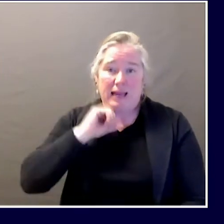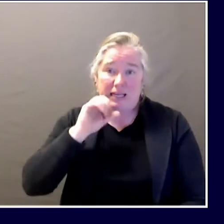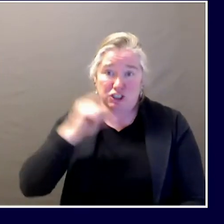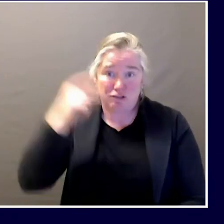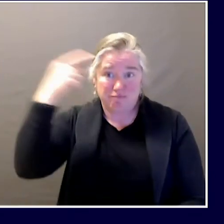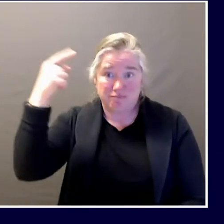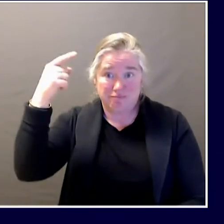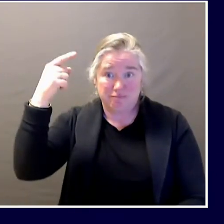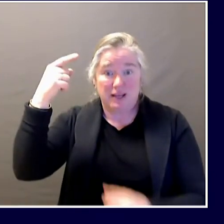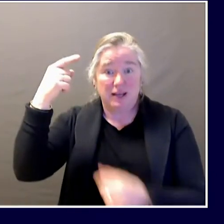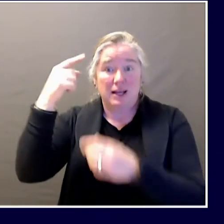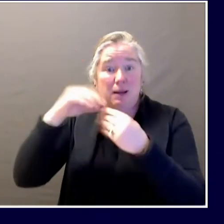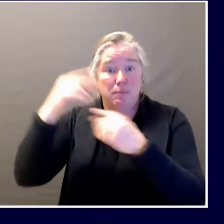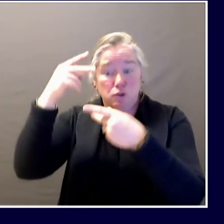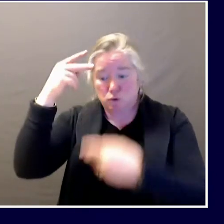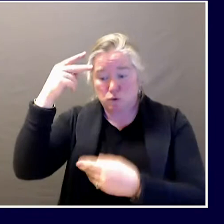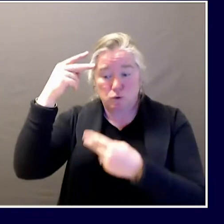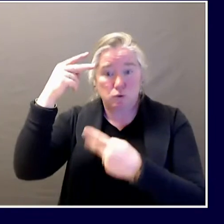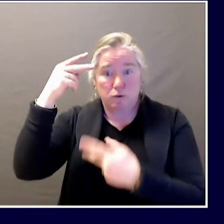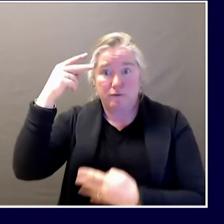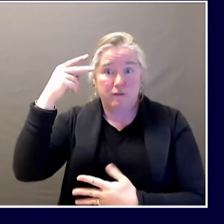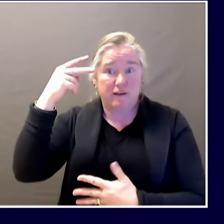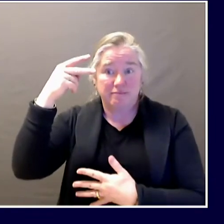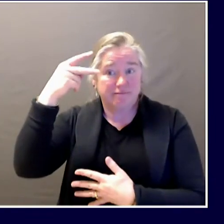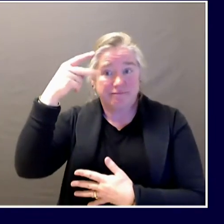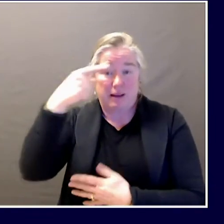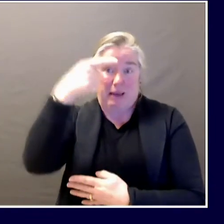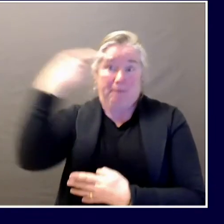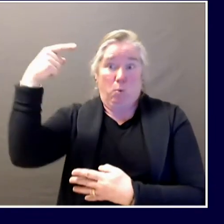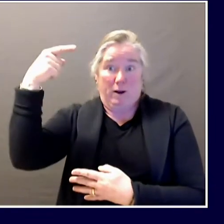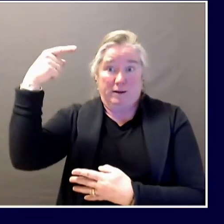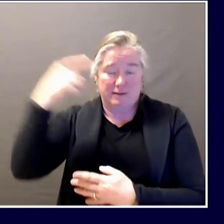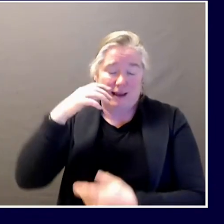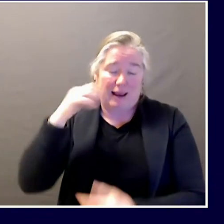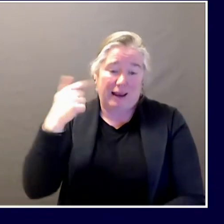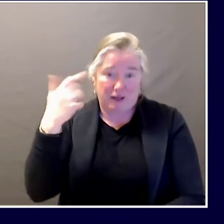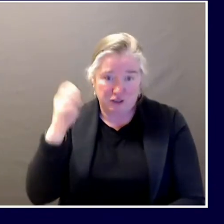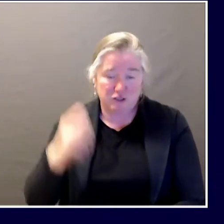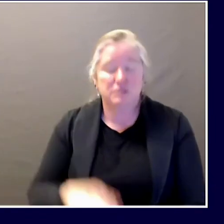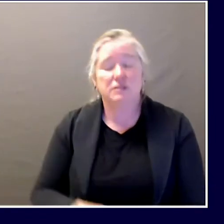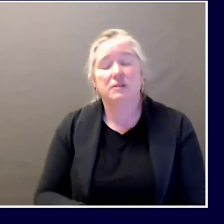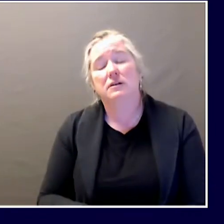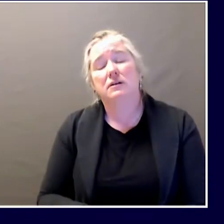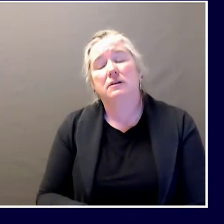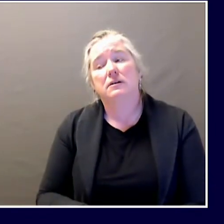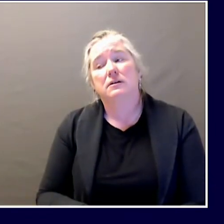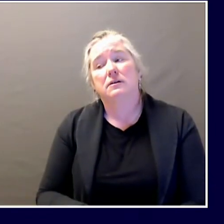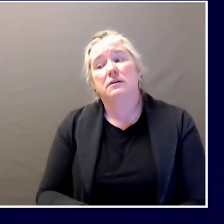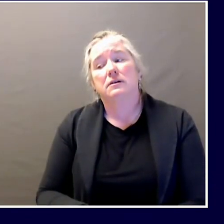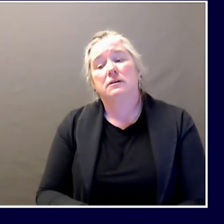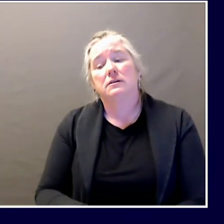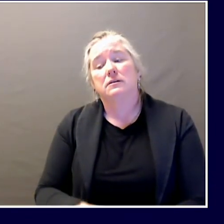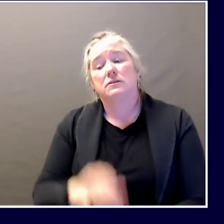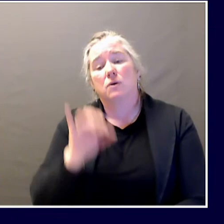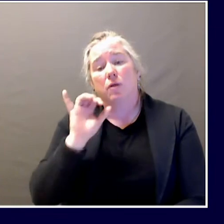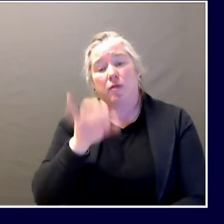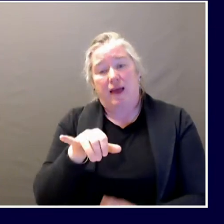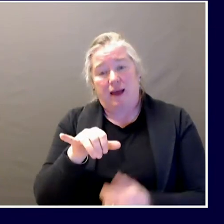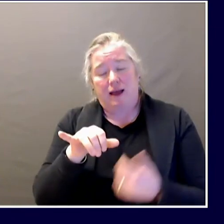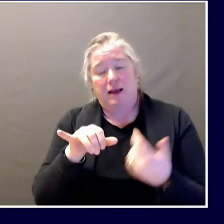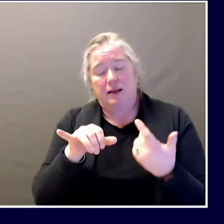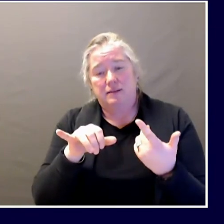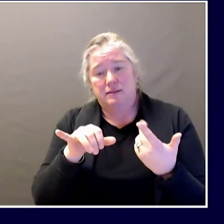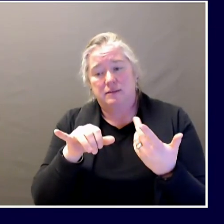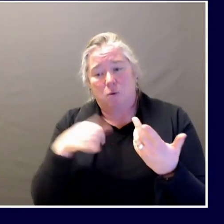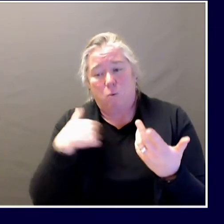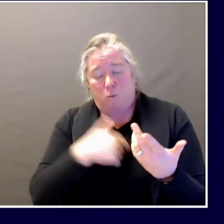plus. And as I said earlier, within age eligibility categories, that's where that kind of prioritization that I mentioned earlier could happen. So